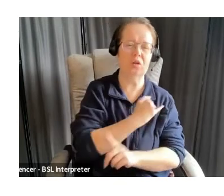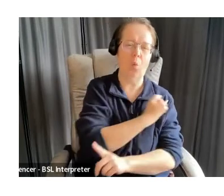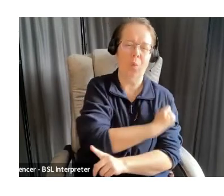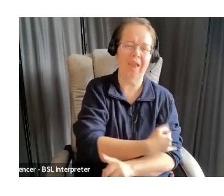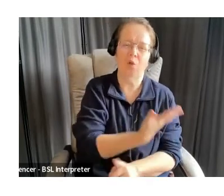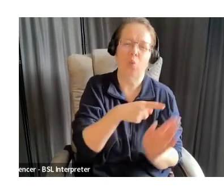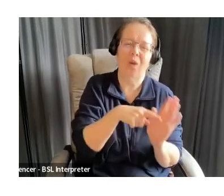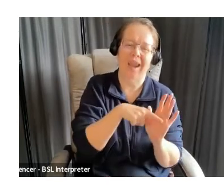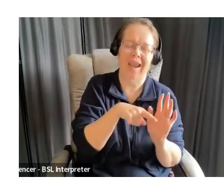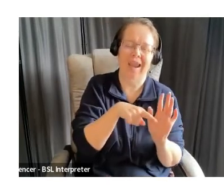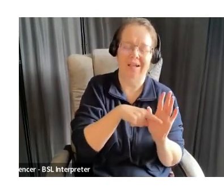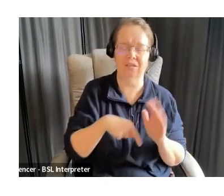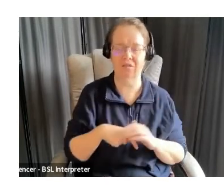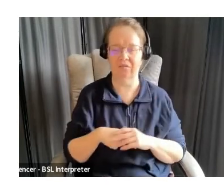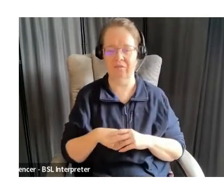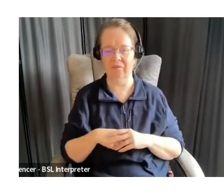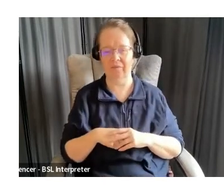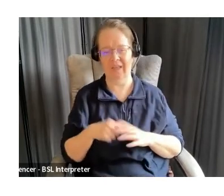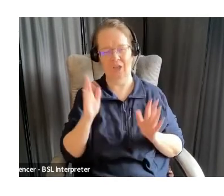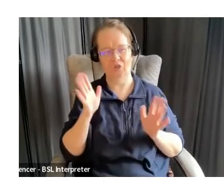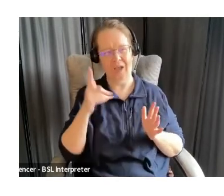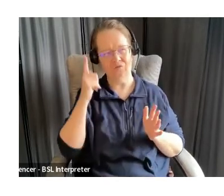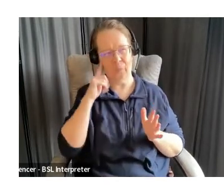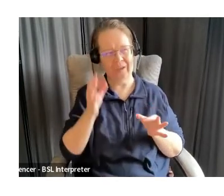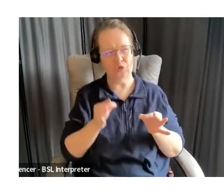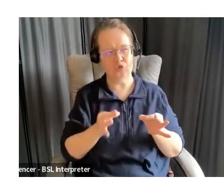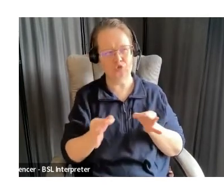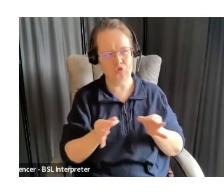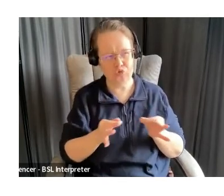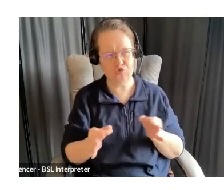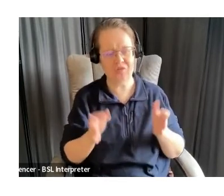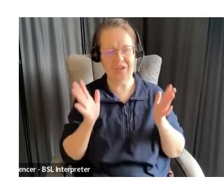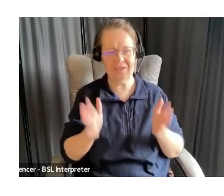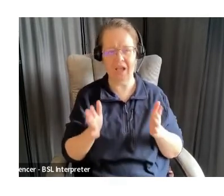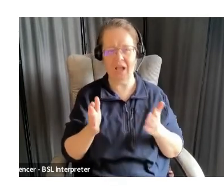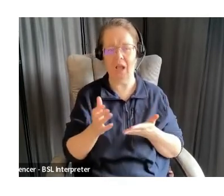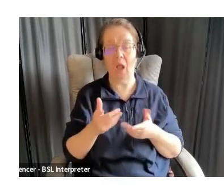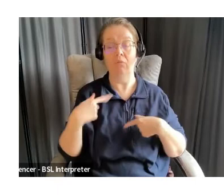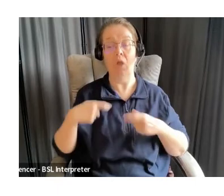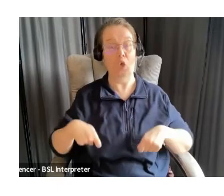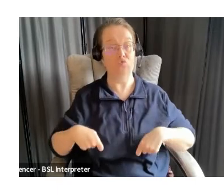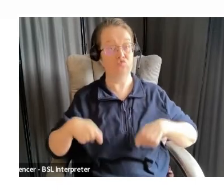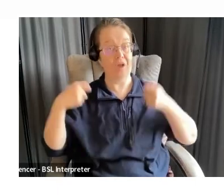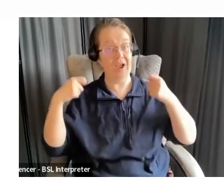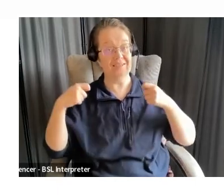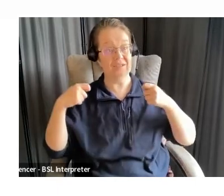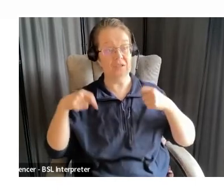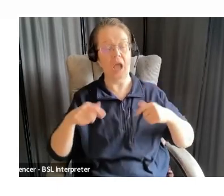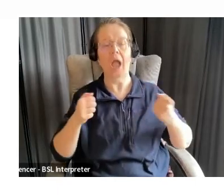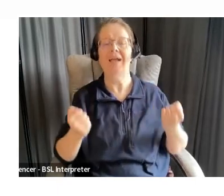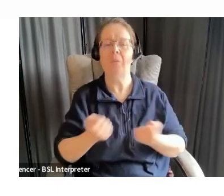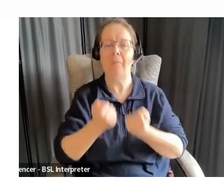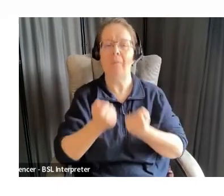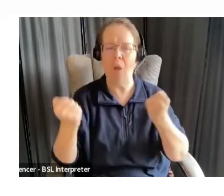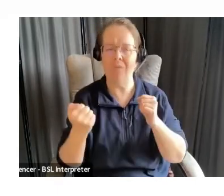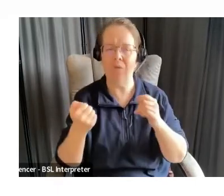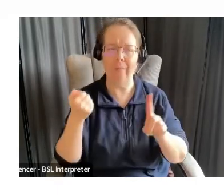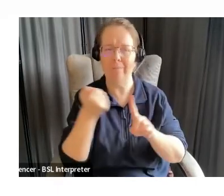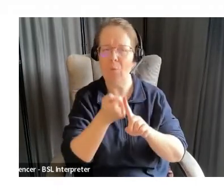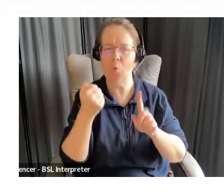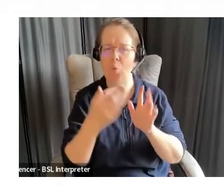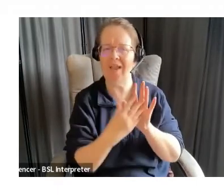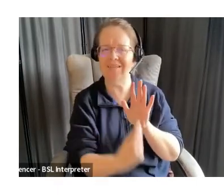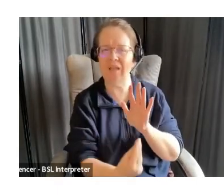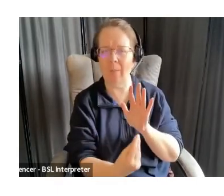said, it's about being strategic. You want to make sure if you're bringing it up, that it's a powerful example and